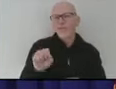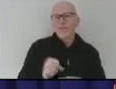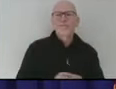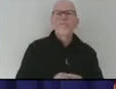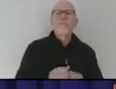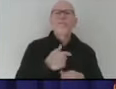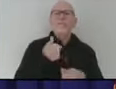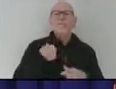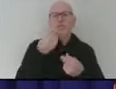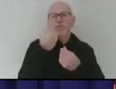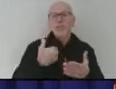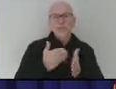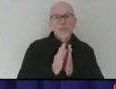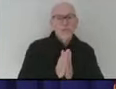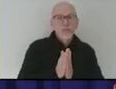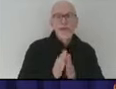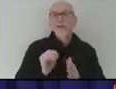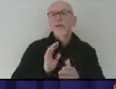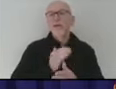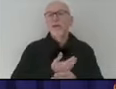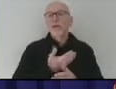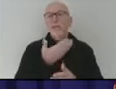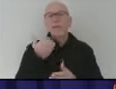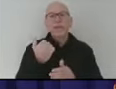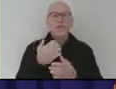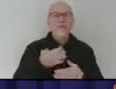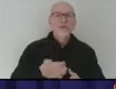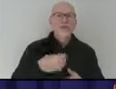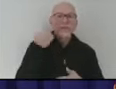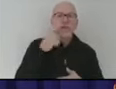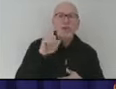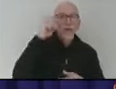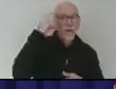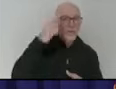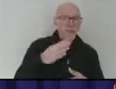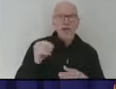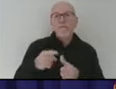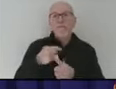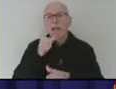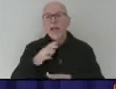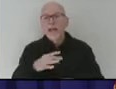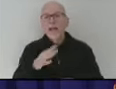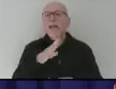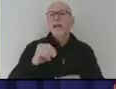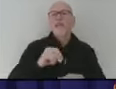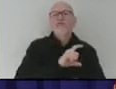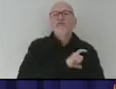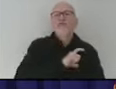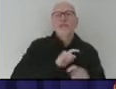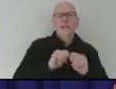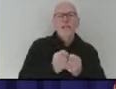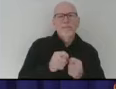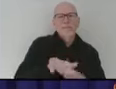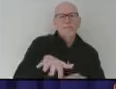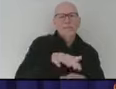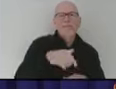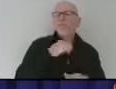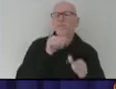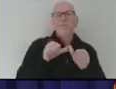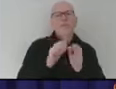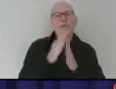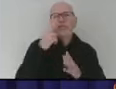our prayers and our best wishes for both the governor and the first lady and the security team, and we'll continue to pray for them on a